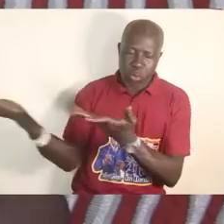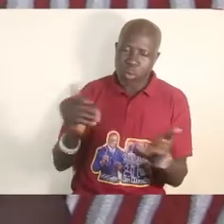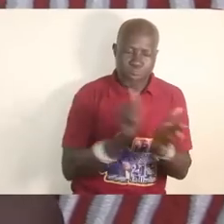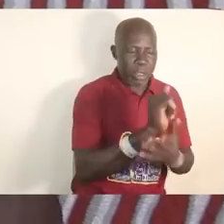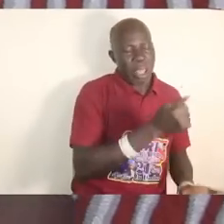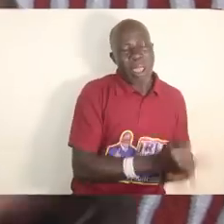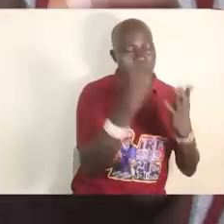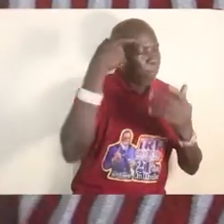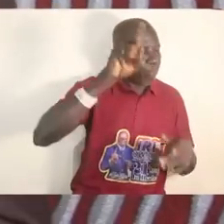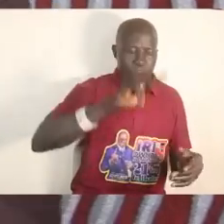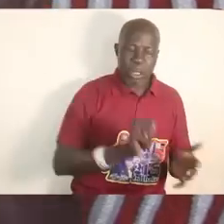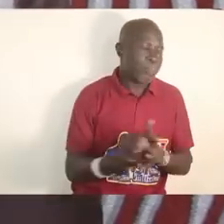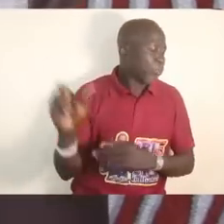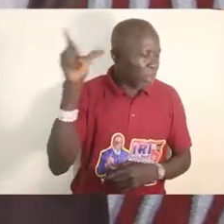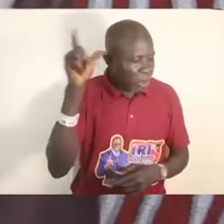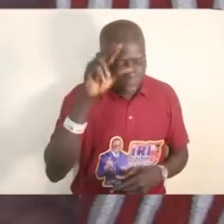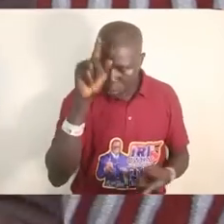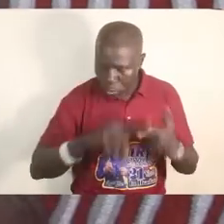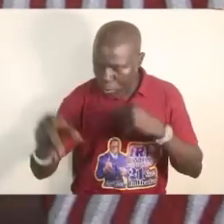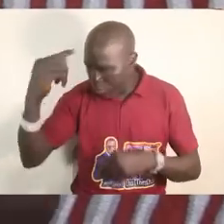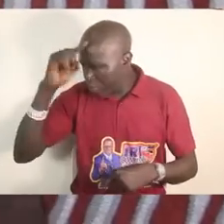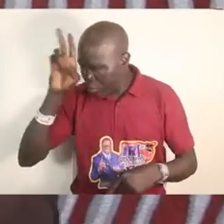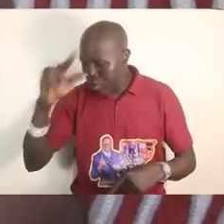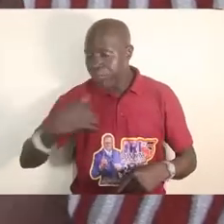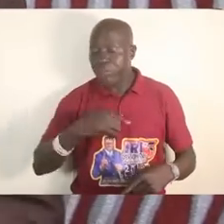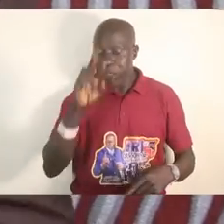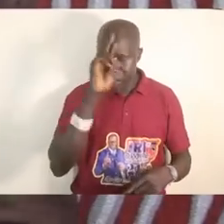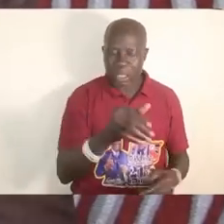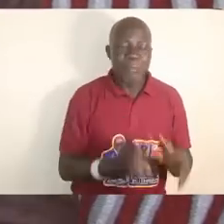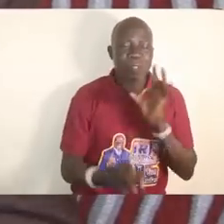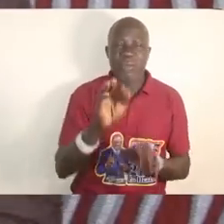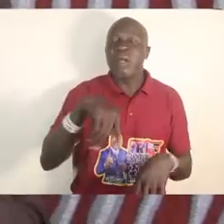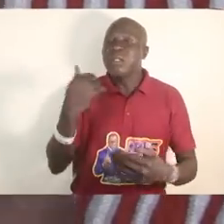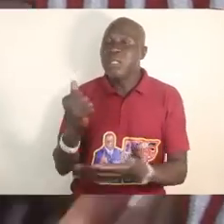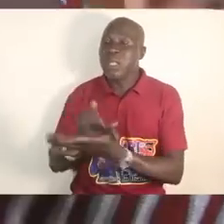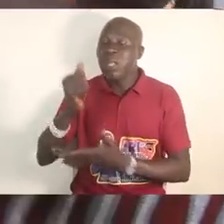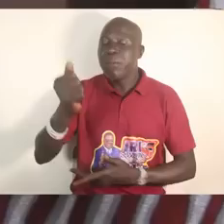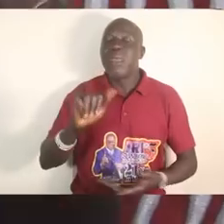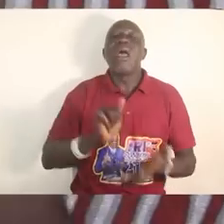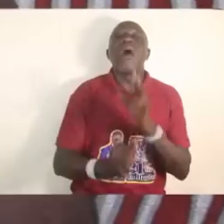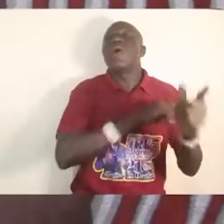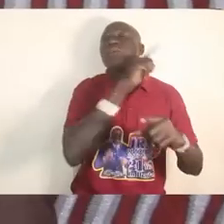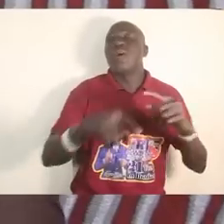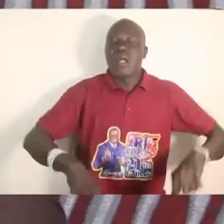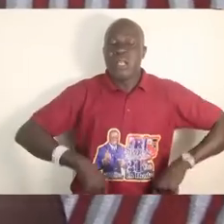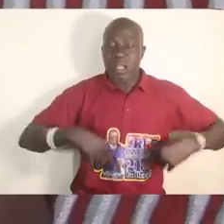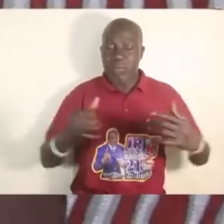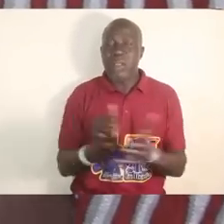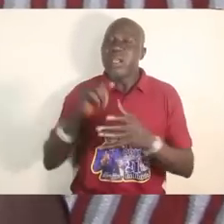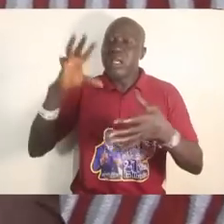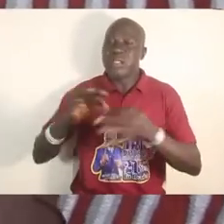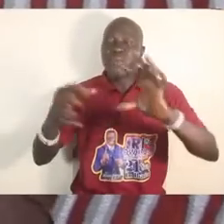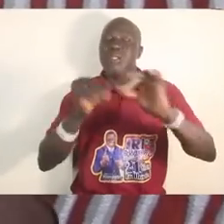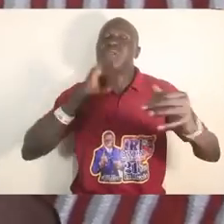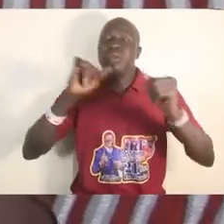for them. Ẹ gbọ́ mi sá. This is how. Mi ò mọ ibi tó wà. I don't know where you are. Bọ́ ọba lè sọ mẹ́. You can say me. Mi Olúwa ti bẹ́. As I don't live it. Tí ẹ̀mí